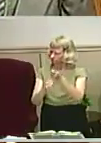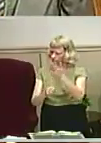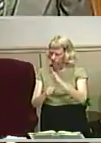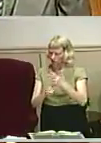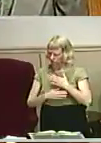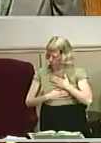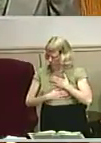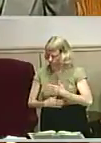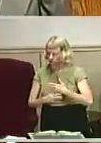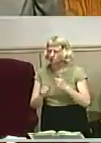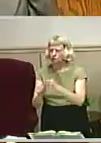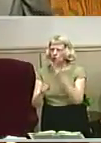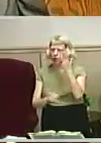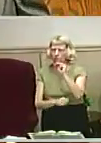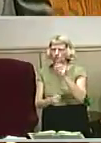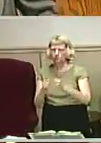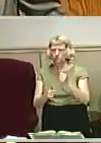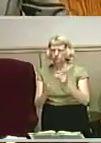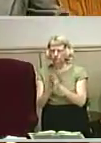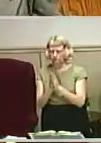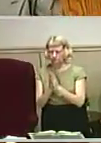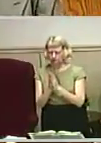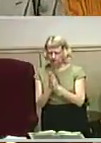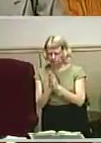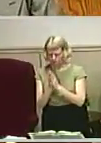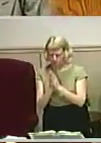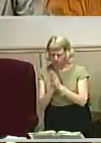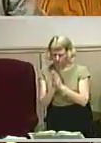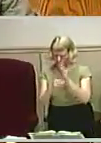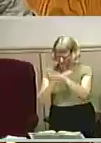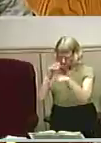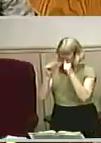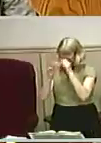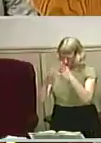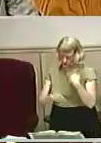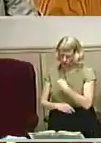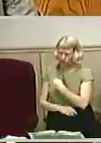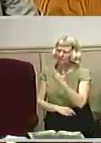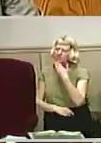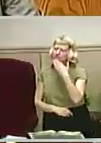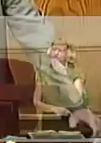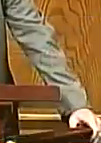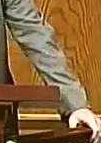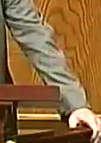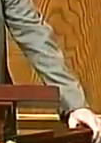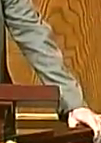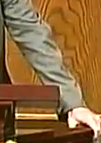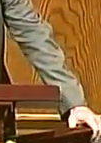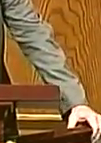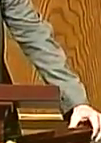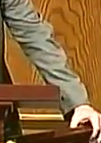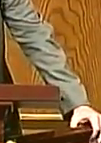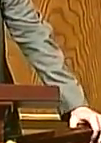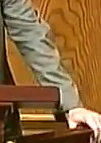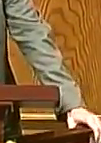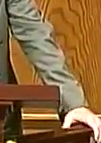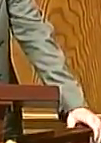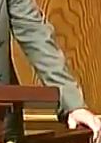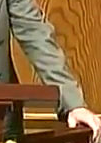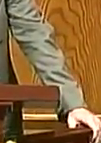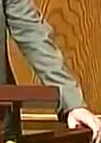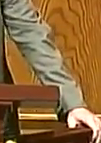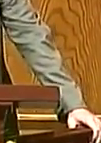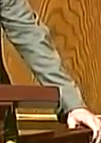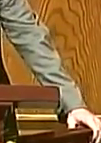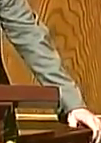Him? Let's pray. Dear Heavenly Father, I do thank You for Your word. And Lord, I do thank You for this